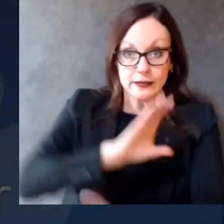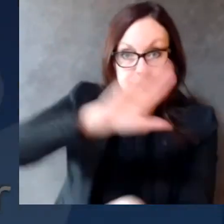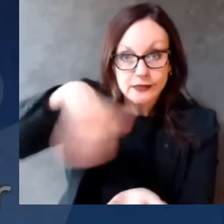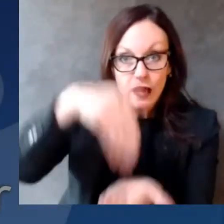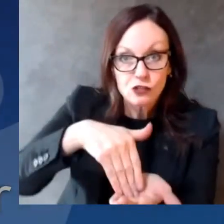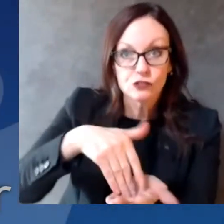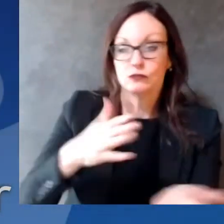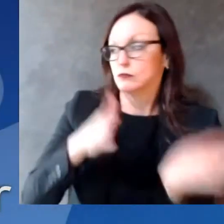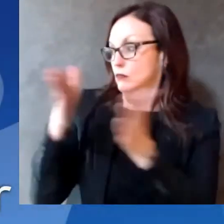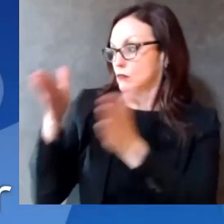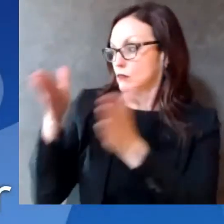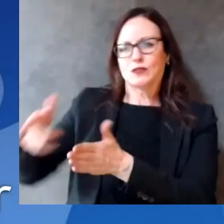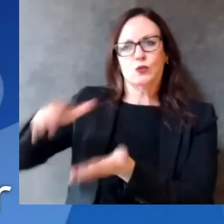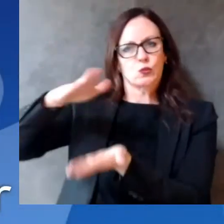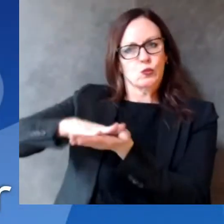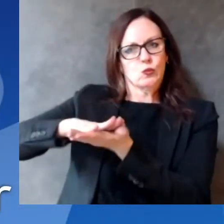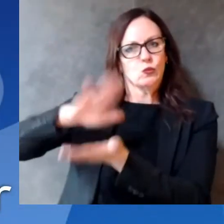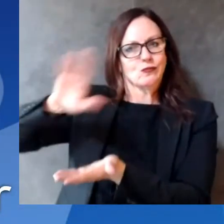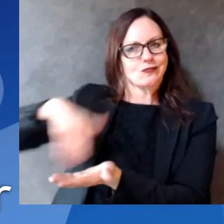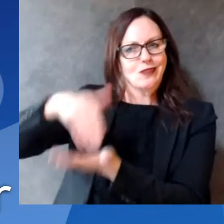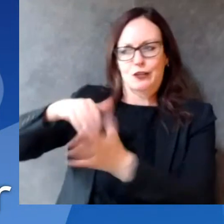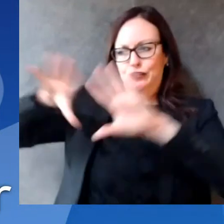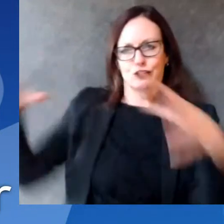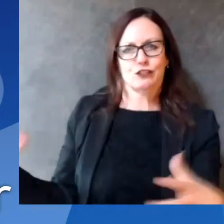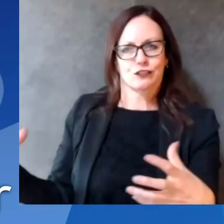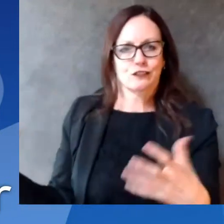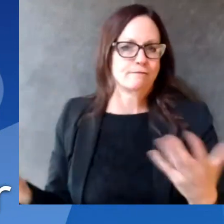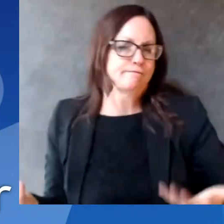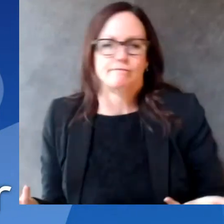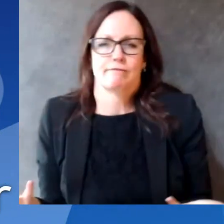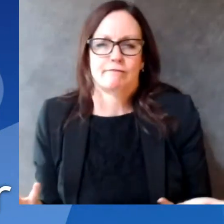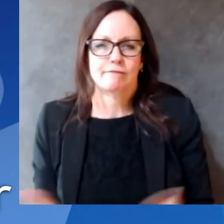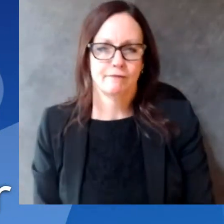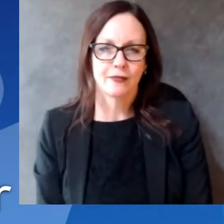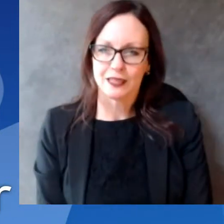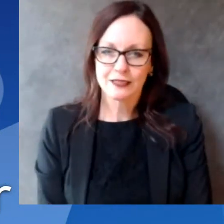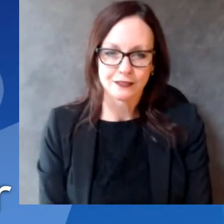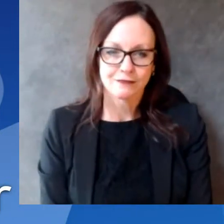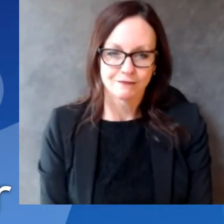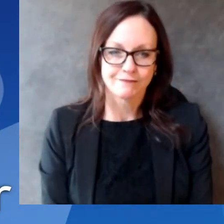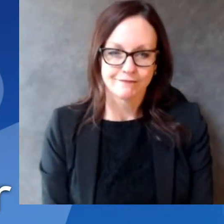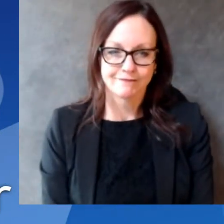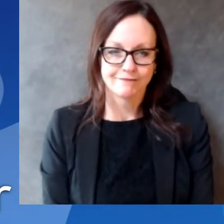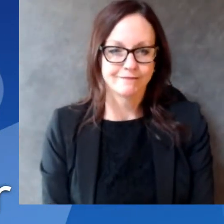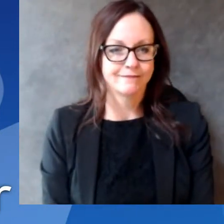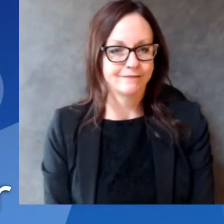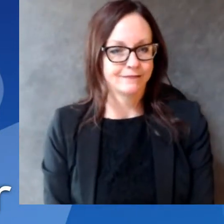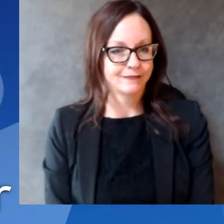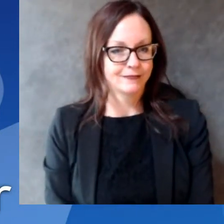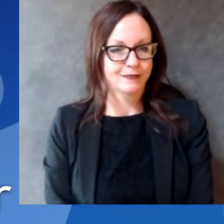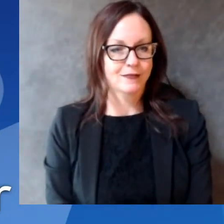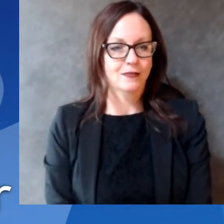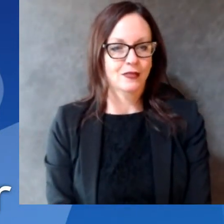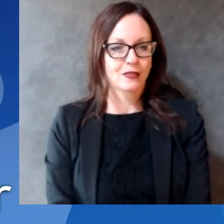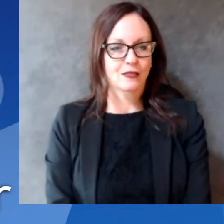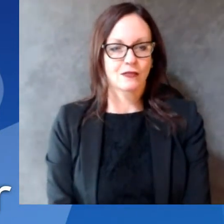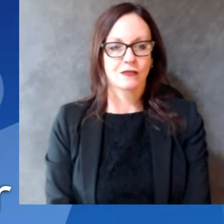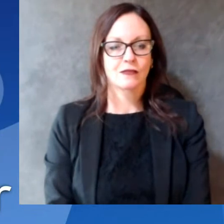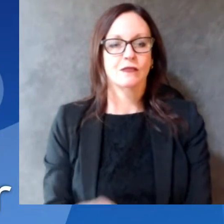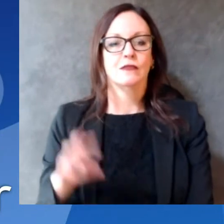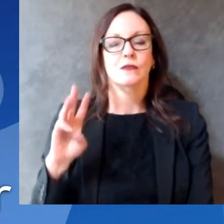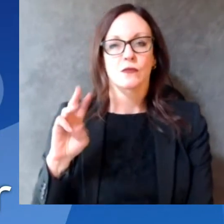Thank you for that. Let's give the next question to Emily Davies, WSAW in Wausau. Emily.